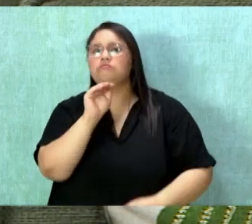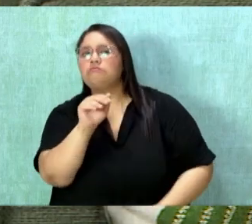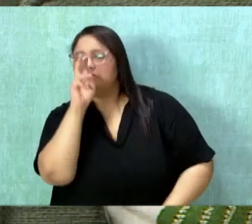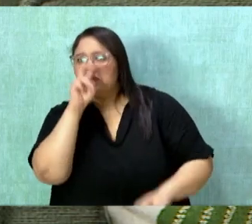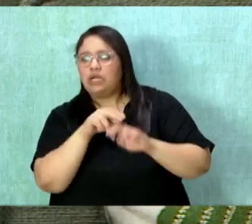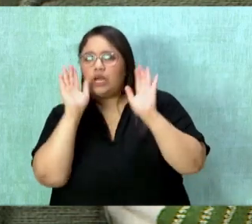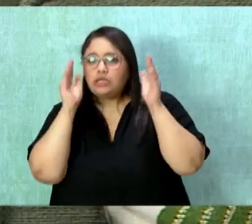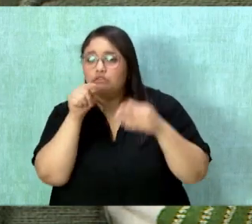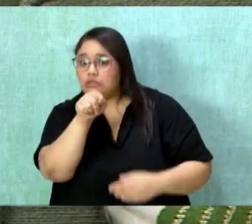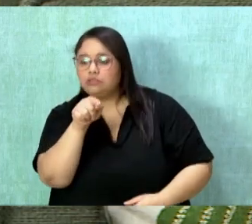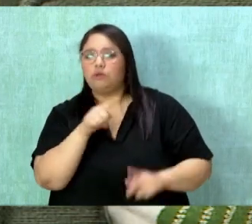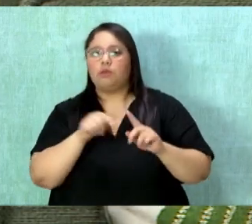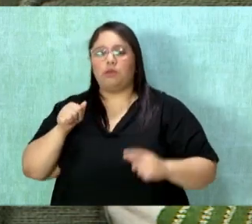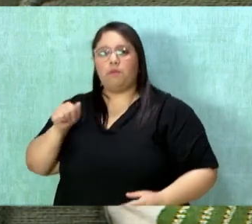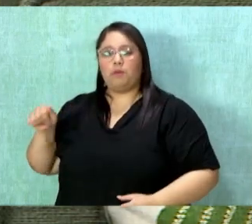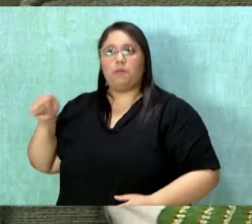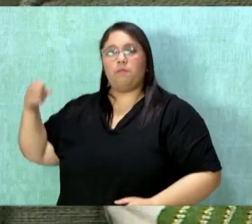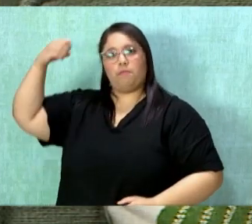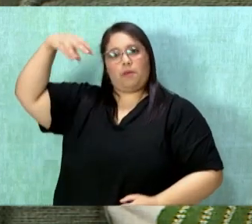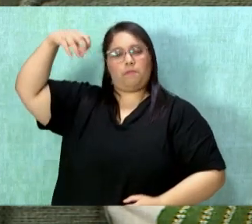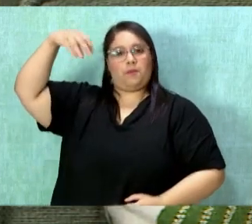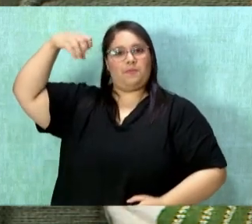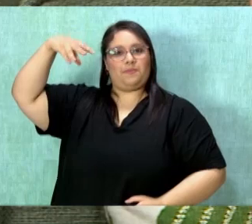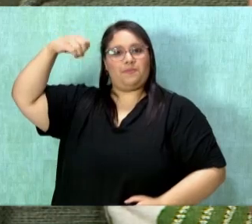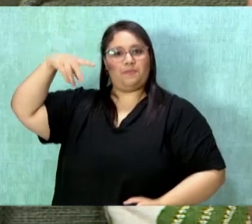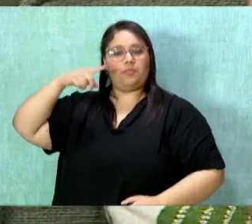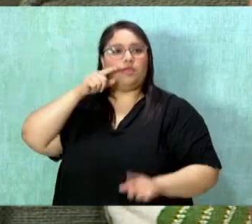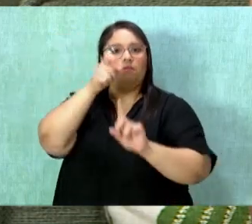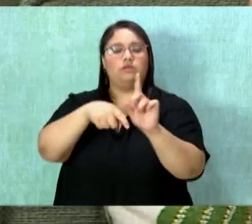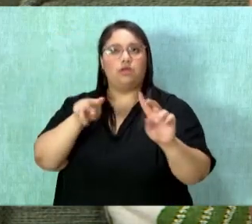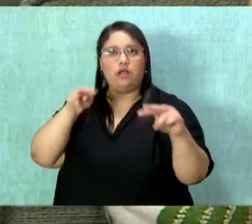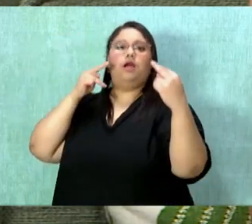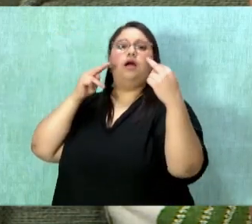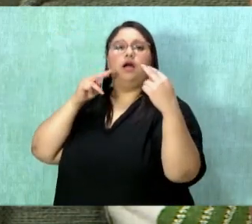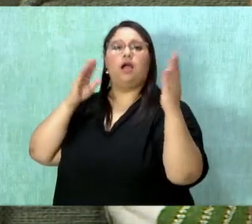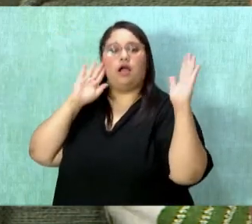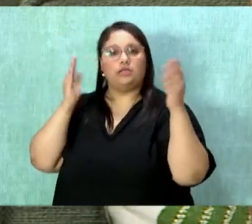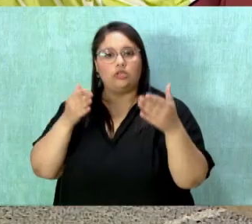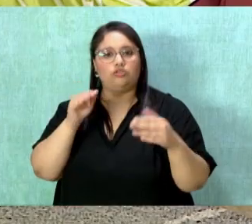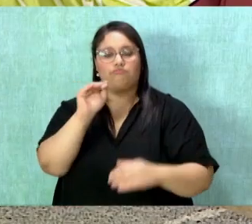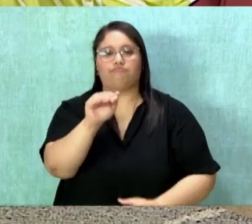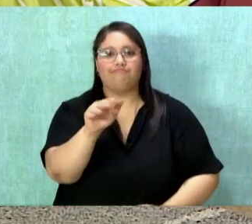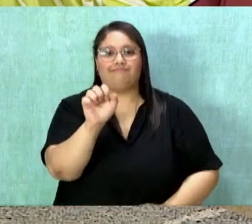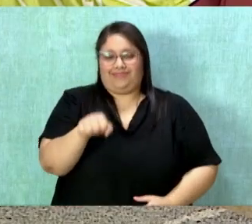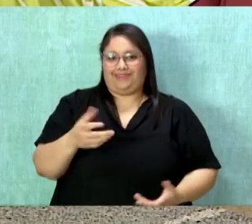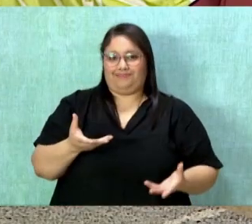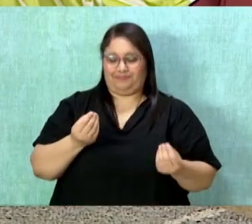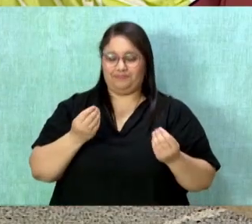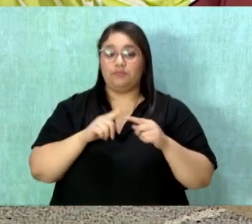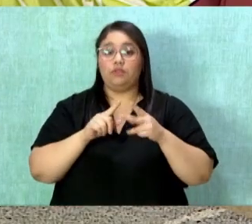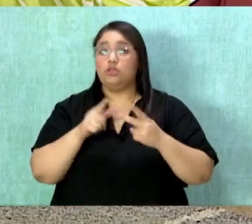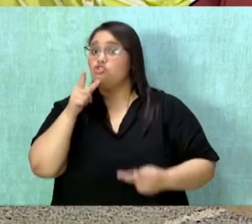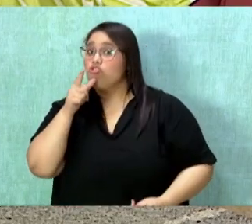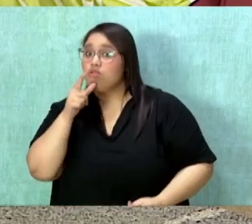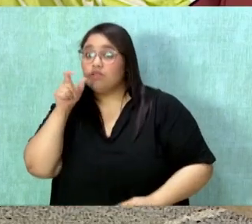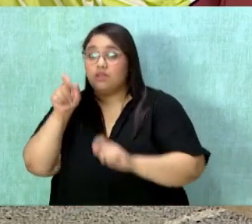you would then press a doorbell and a light would flicker in order for it to grab someone's attention. Okay. With